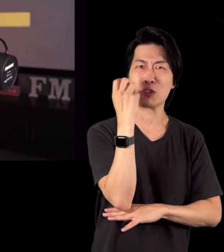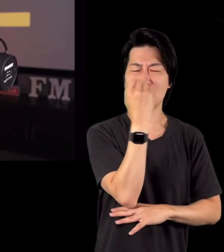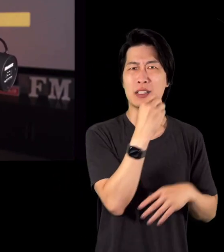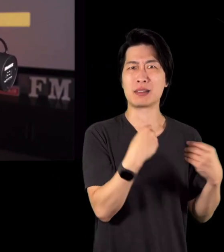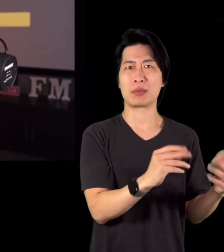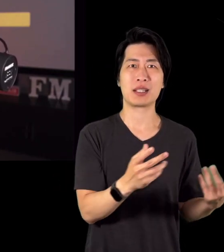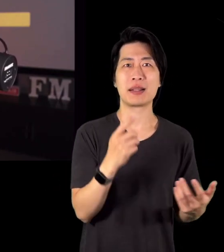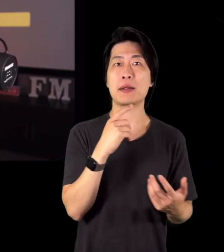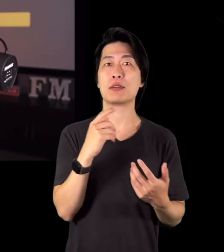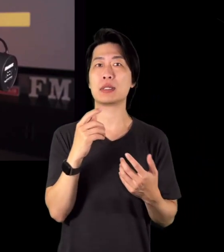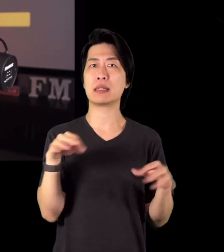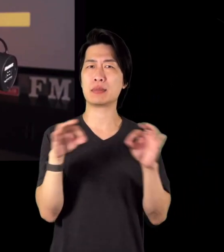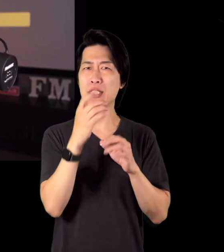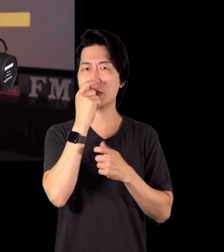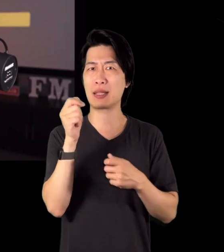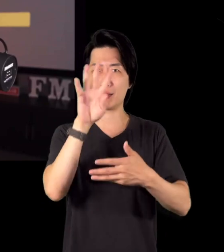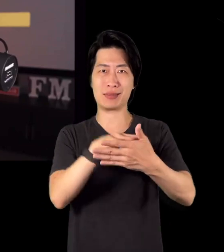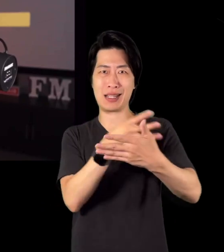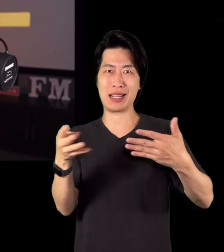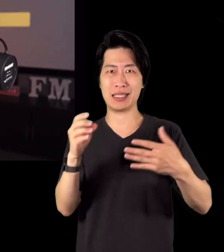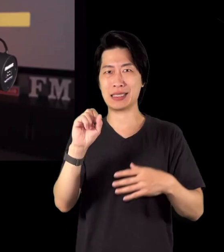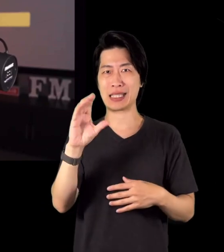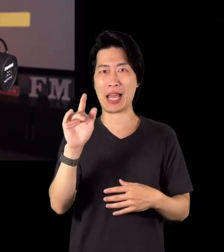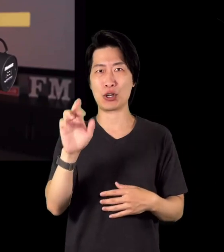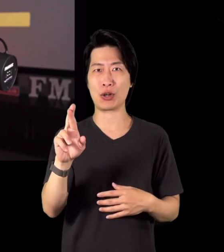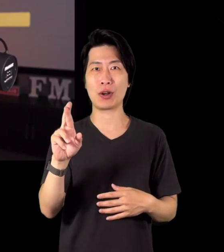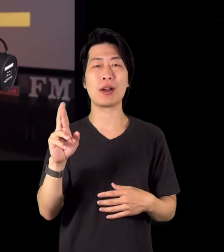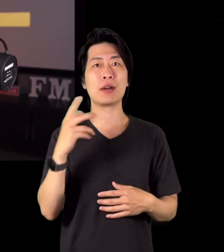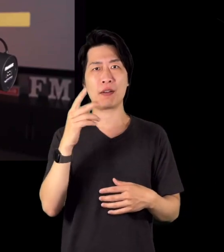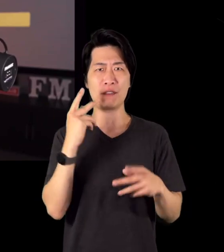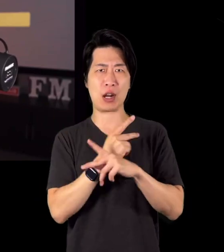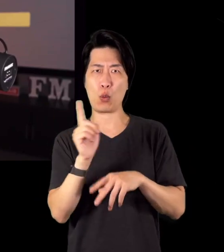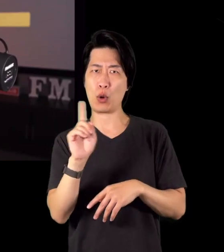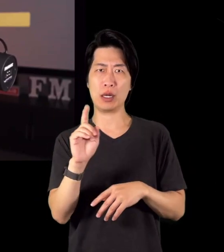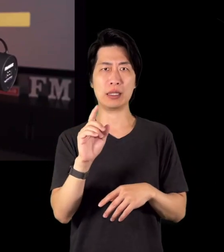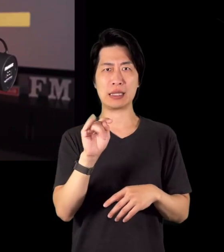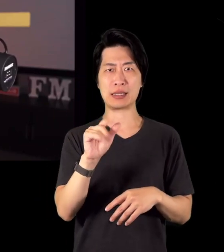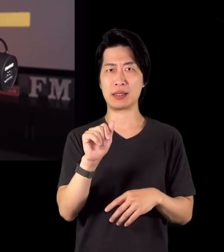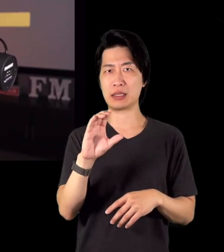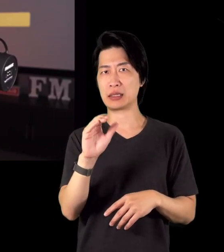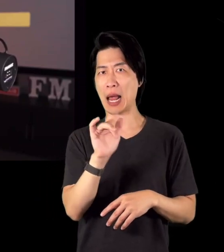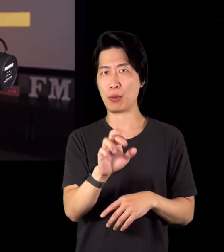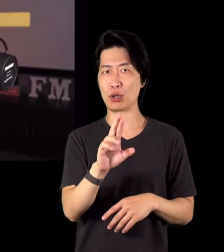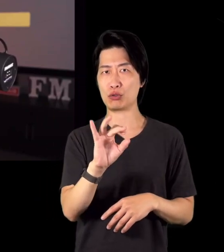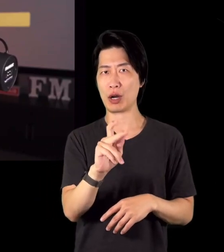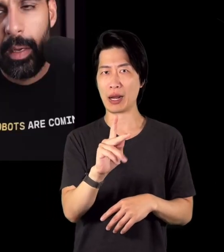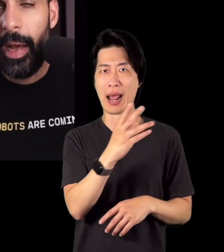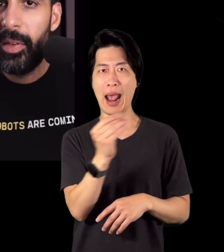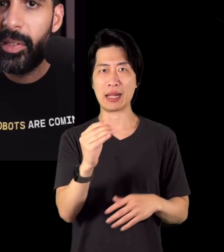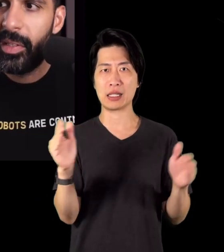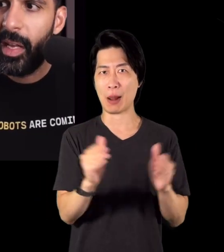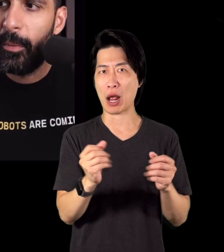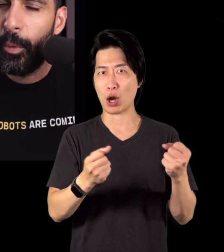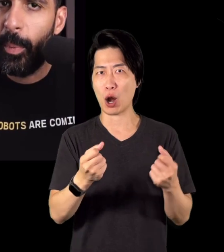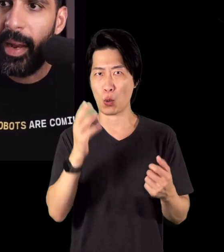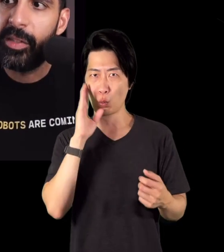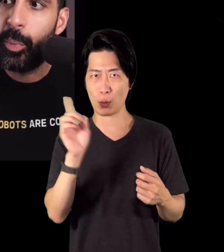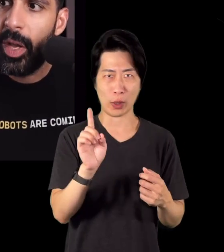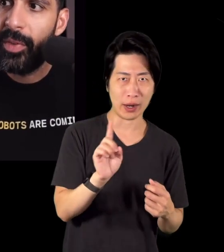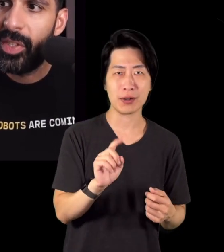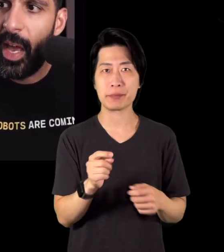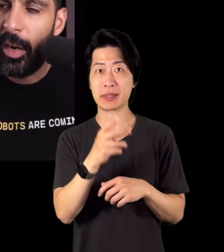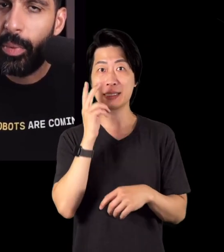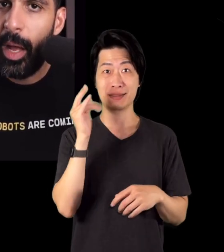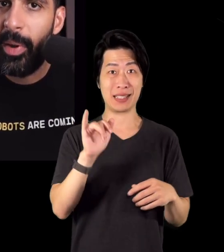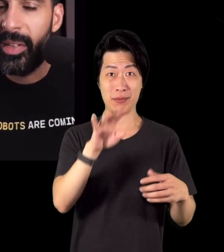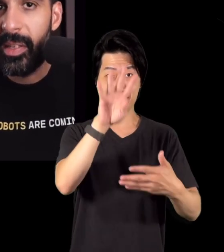fun about this scatter plot is that we can use this methodology to figure out where the Tesla Cybertruck and the compact car are going to come in. Now, this is the same format as the